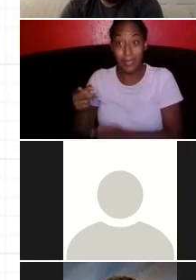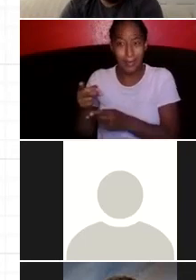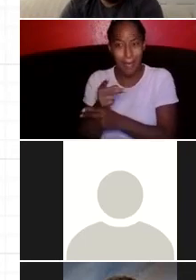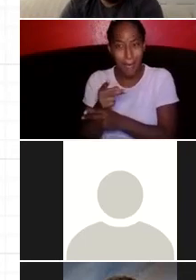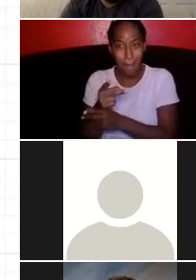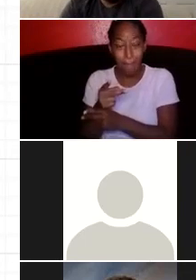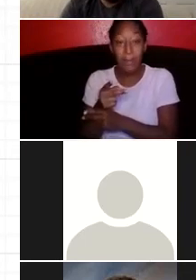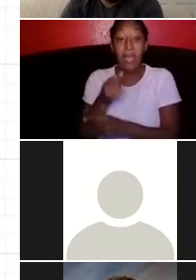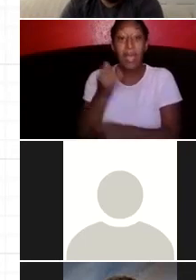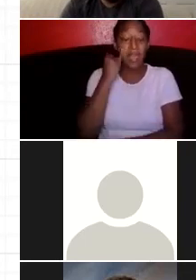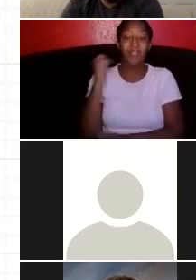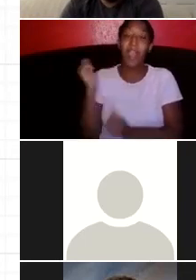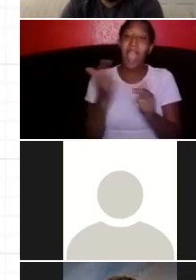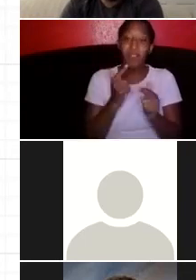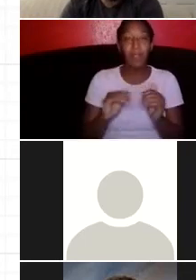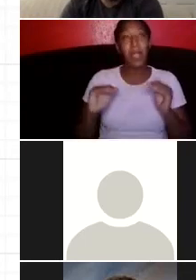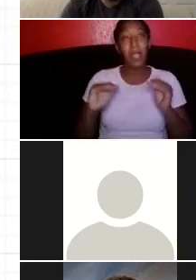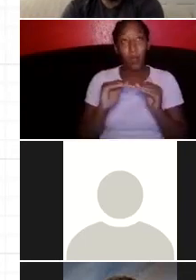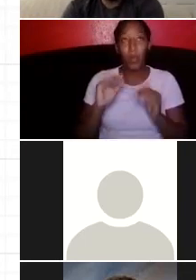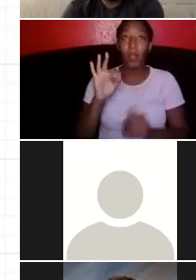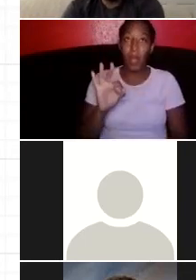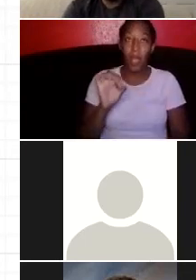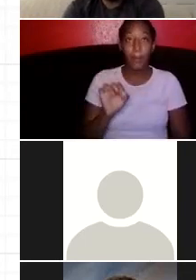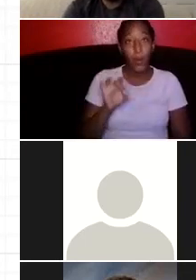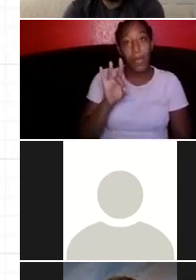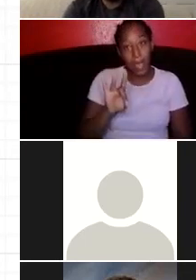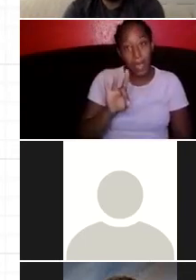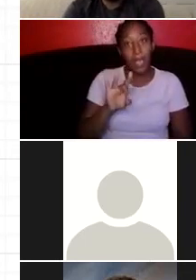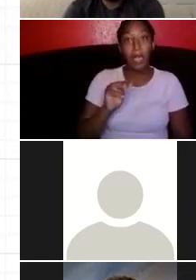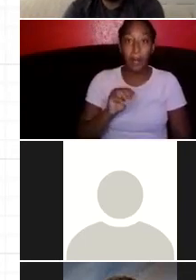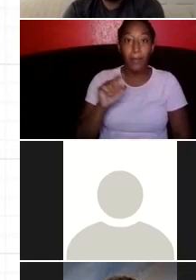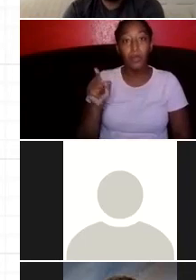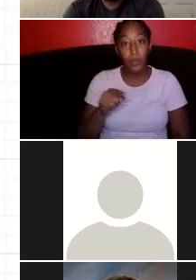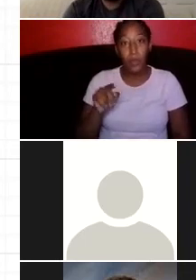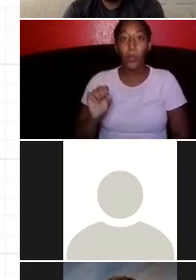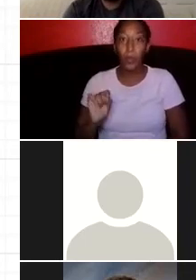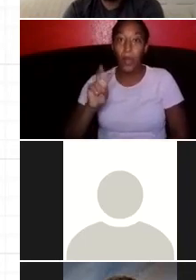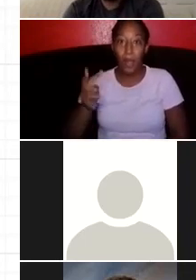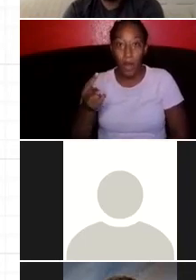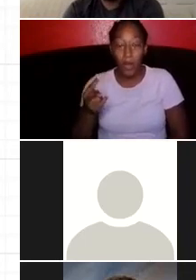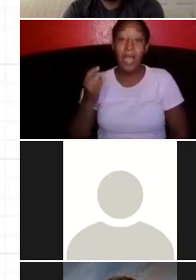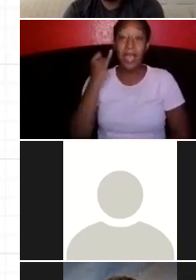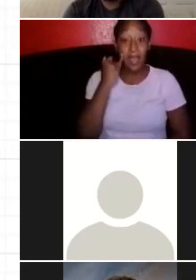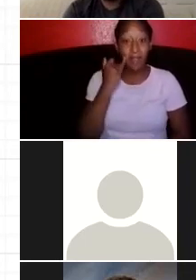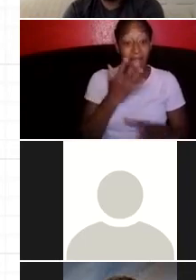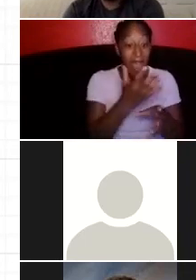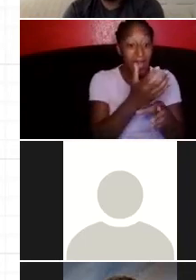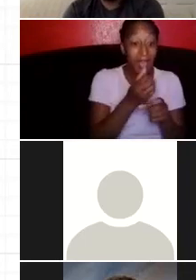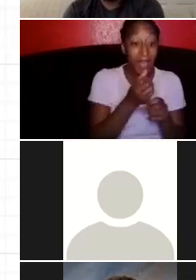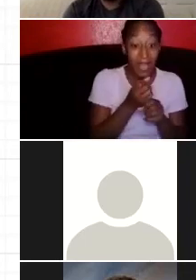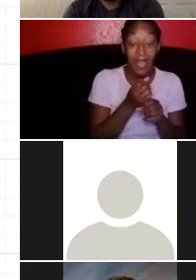to 9.8, and if I take an object's mass times